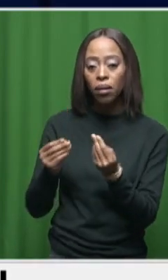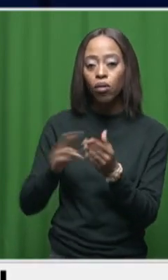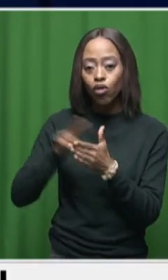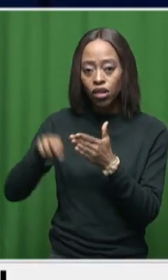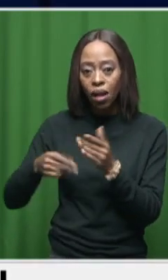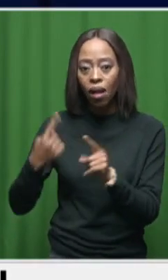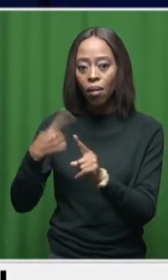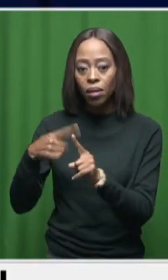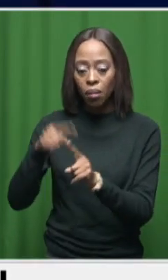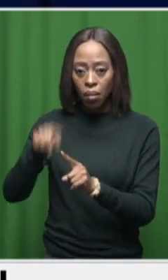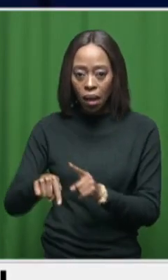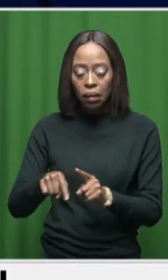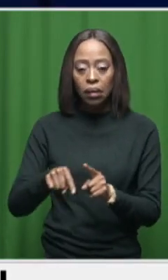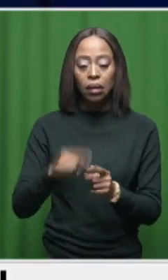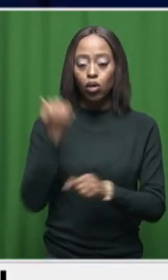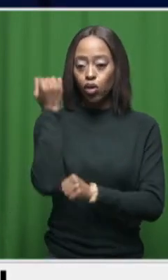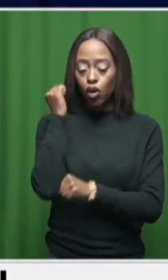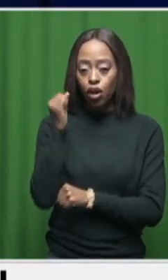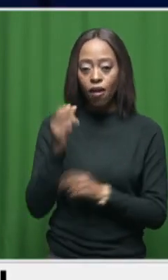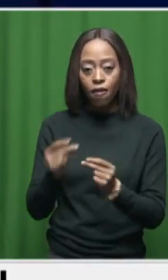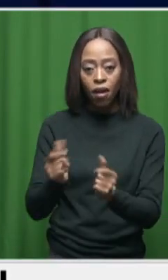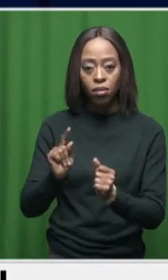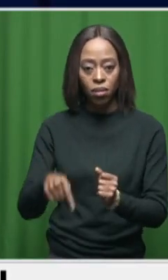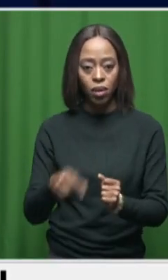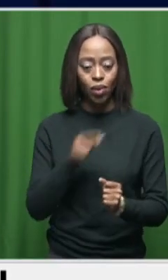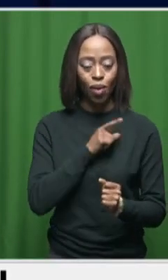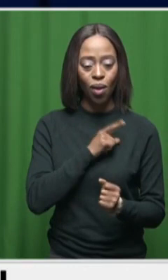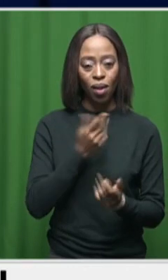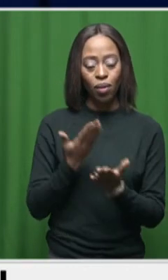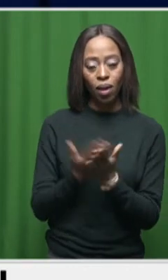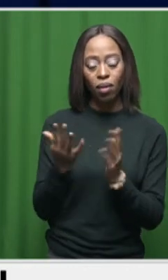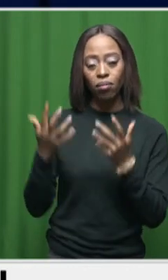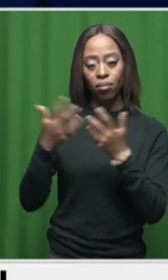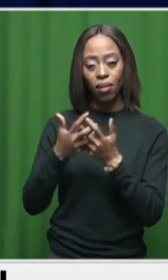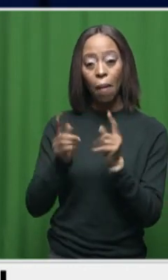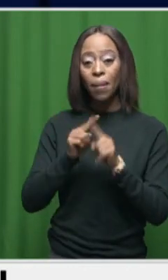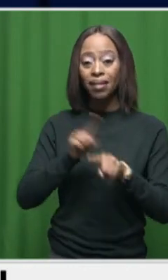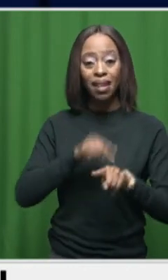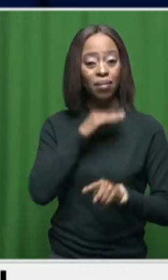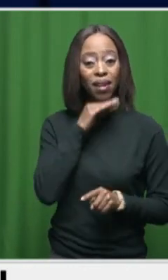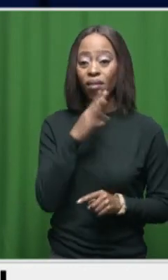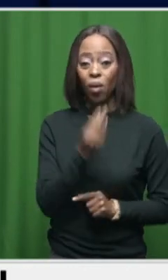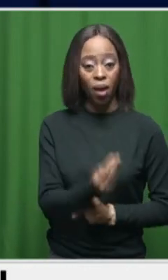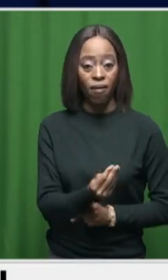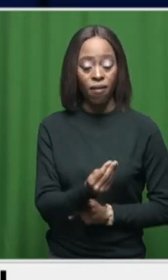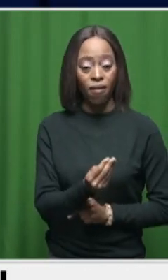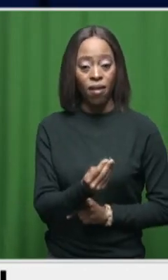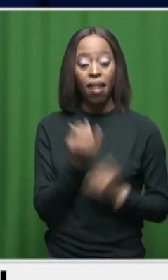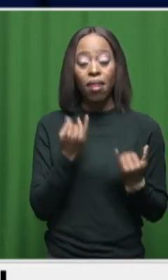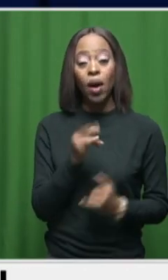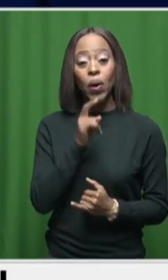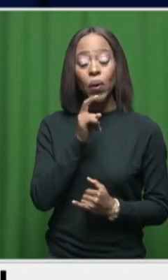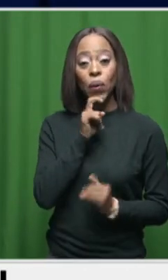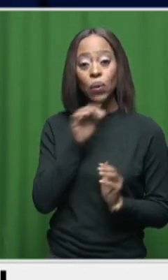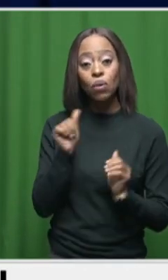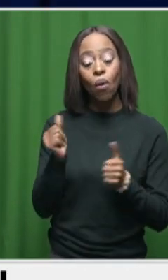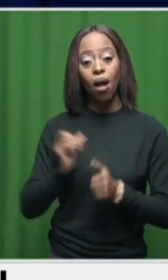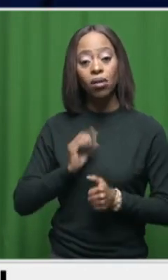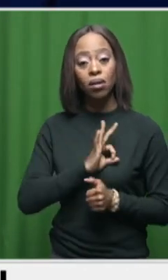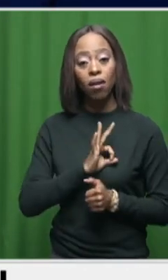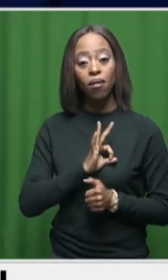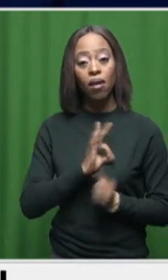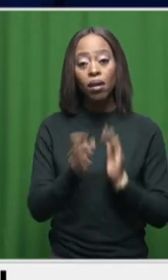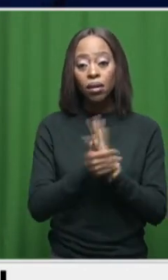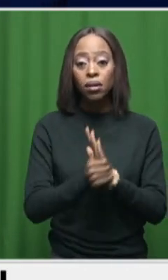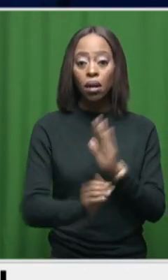your equipment to a certain extent and within a limited amount of time. So by utilizing your staff and using them